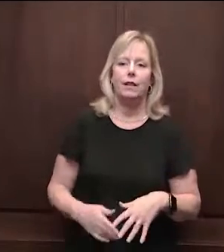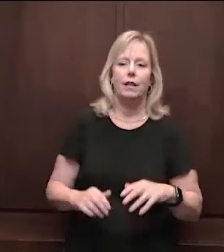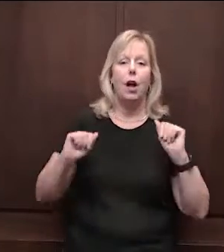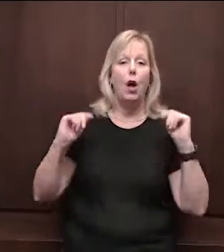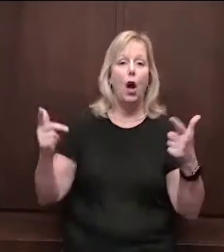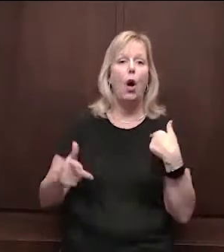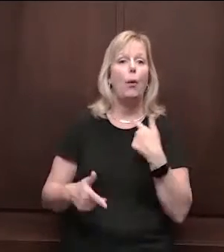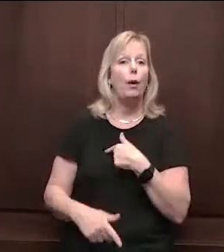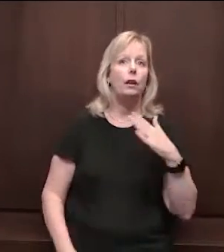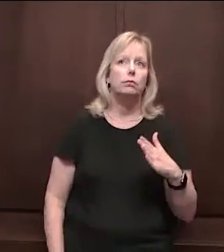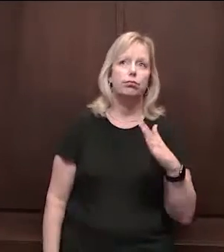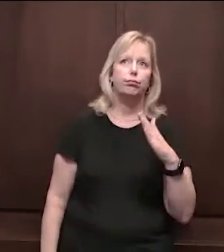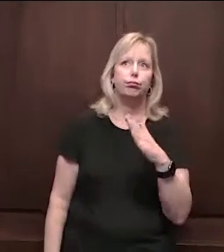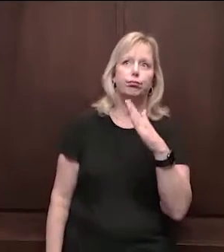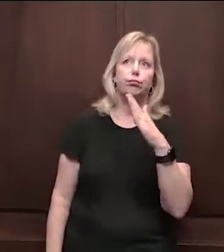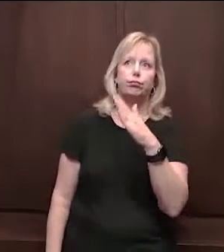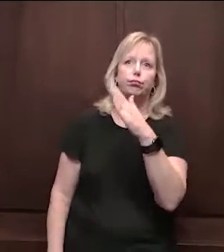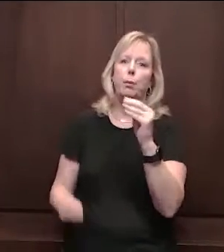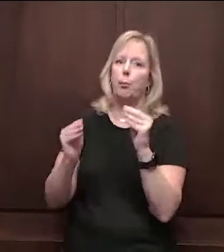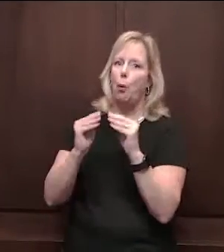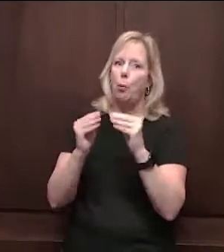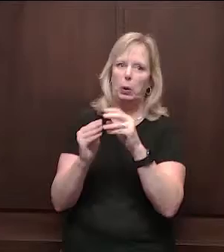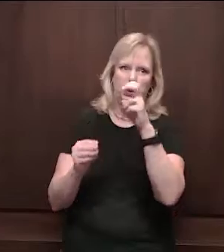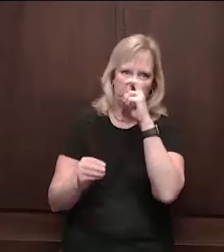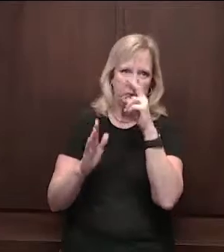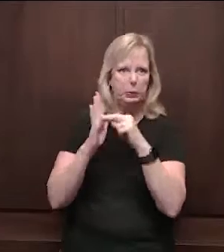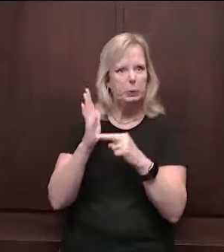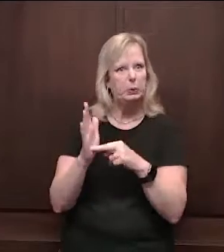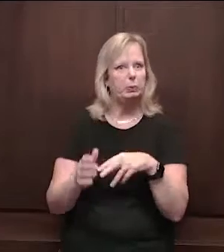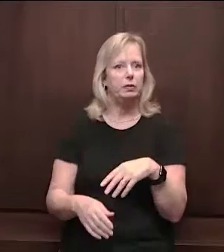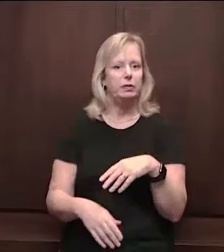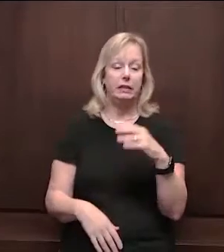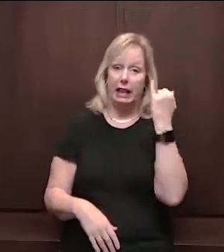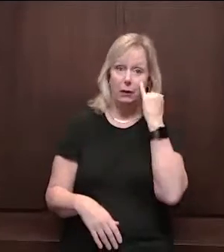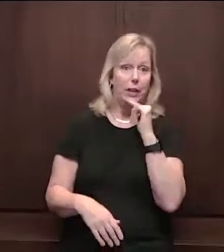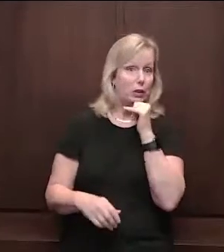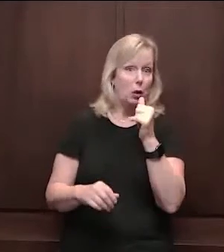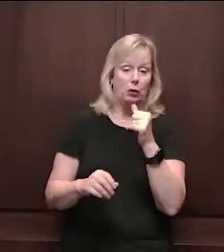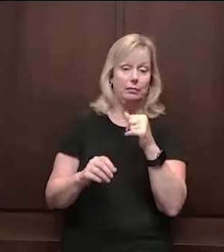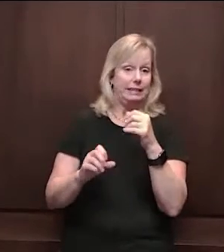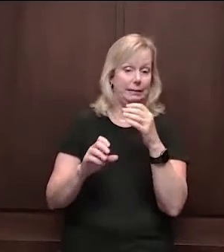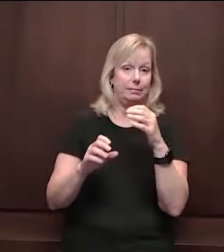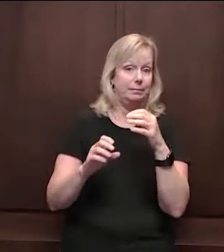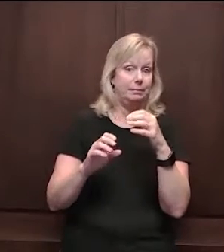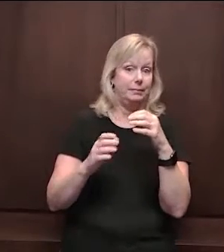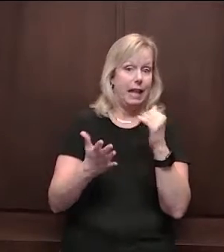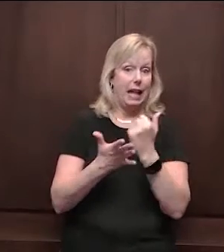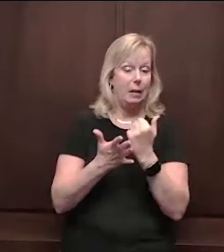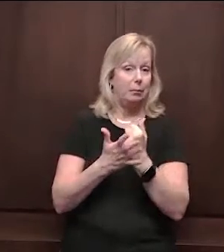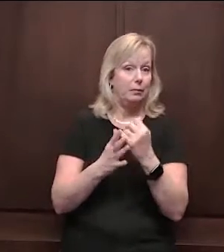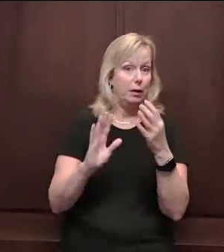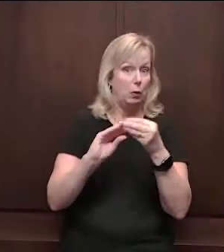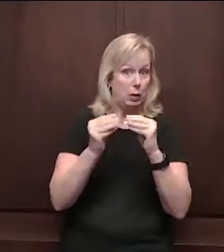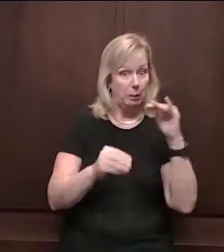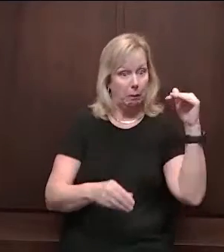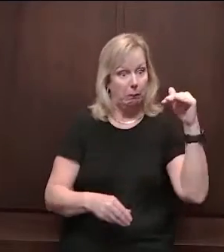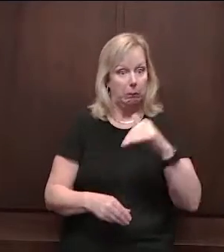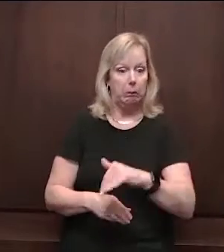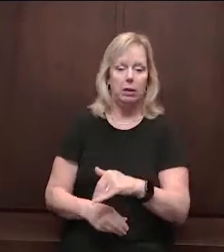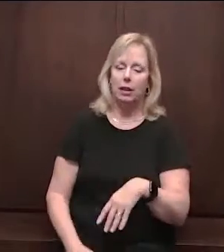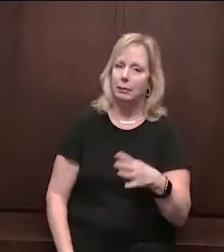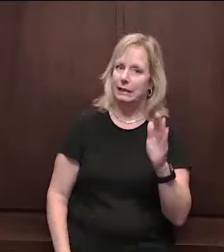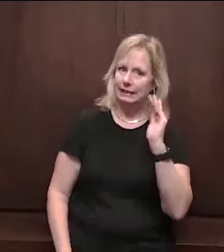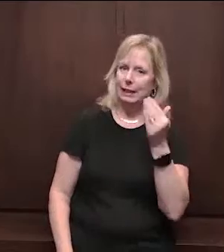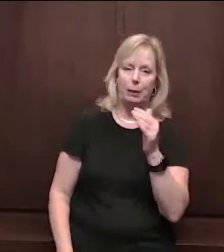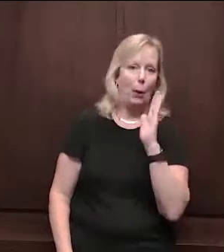that we're headed to is more mitigations if we don't get these numbers down, and it appears that that it